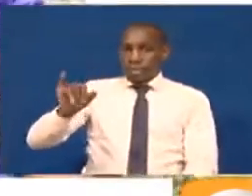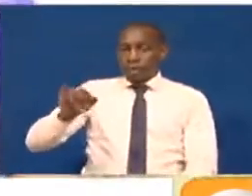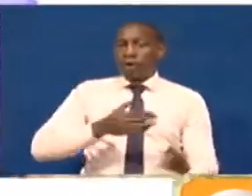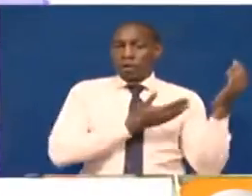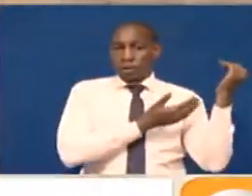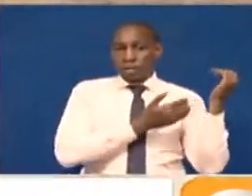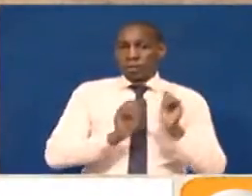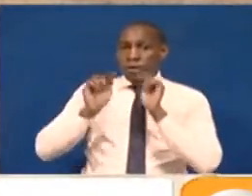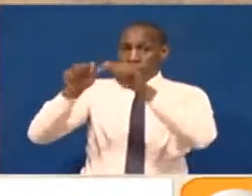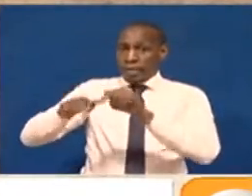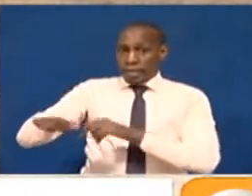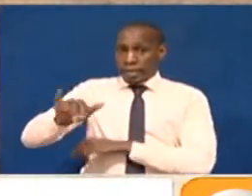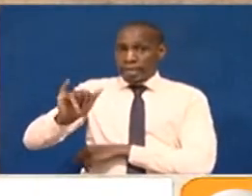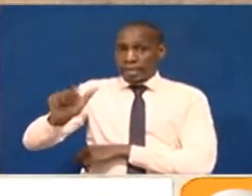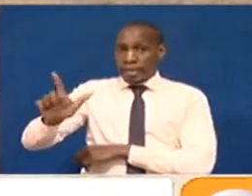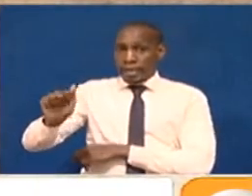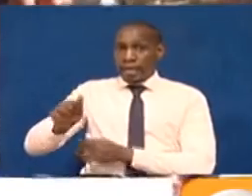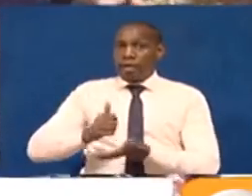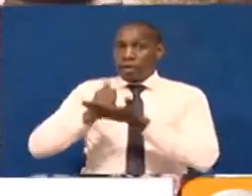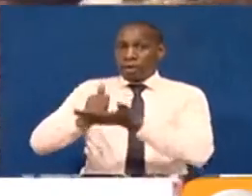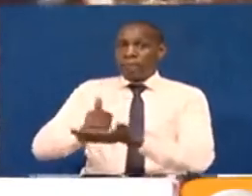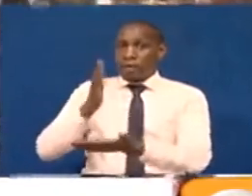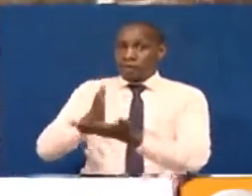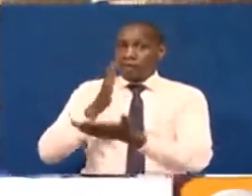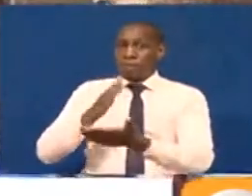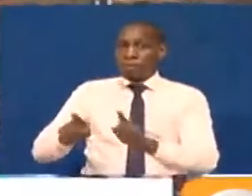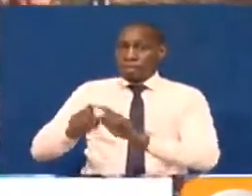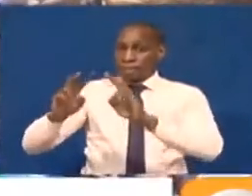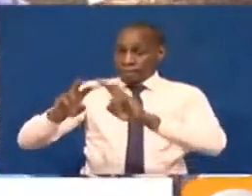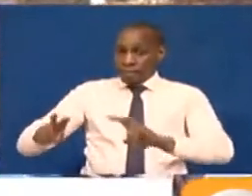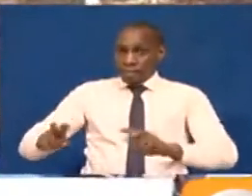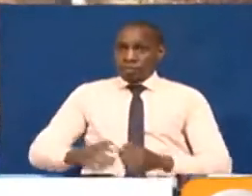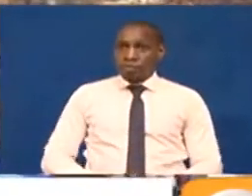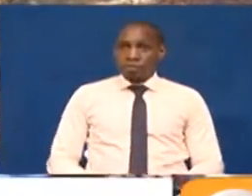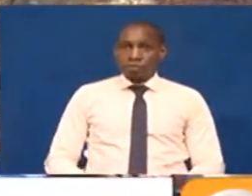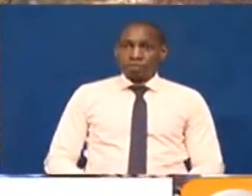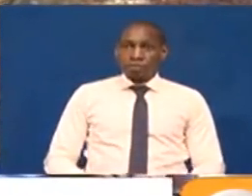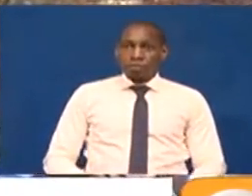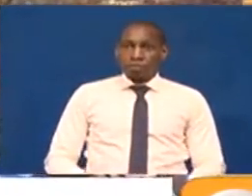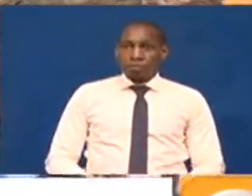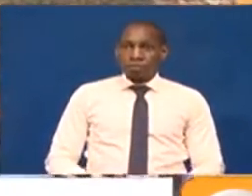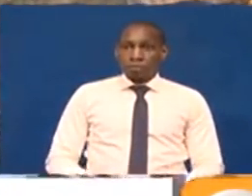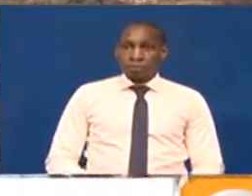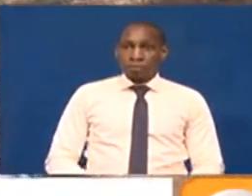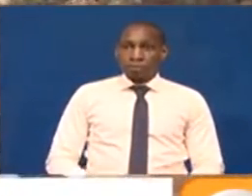are expected to visit Yala to assist with identification and investigations.